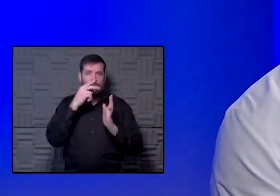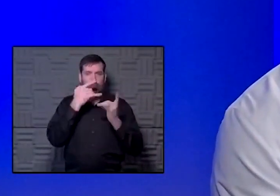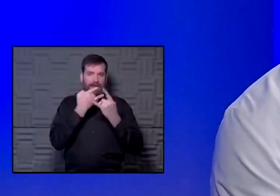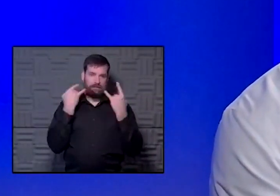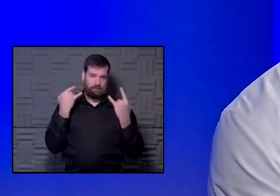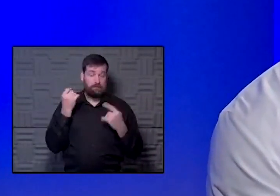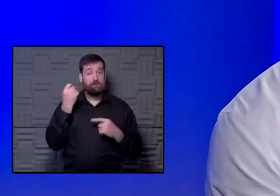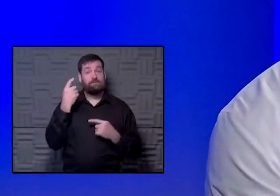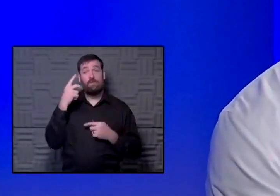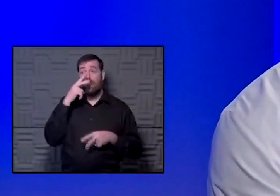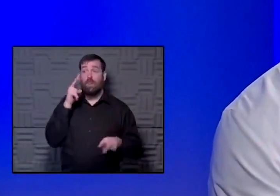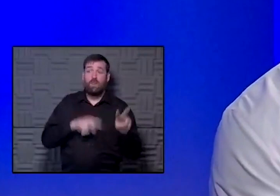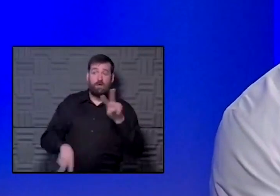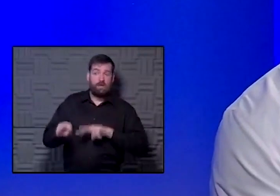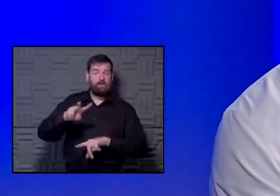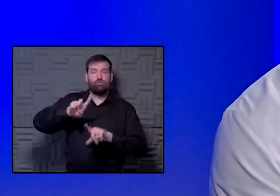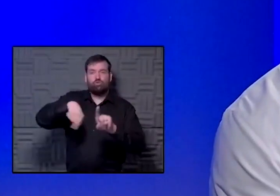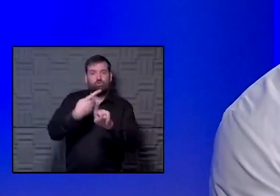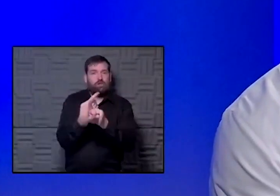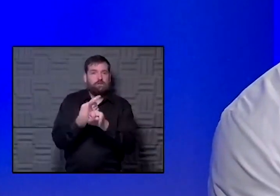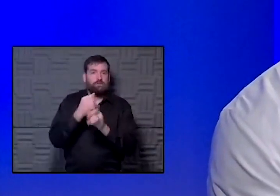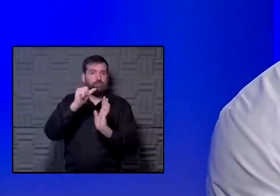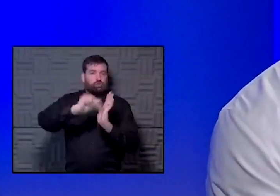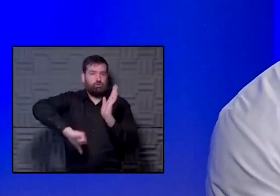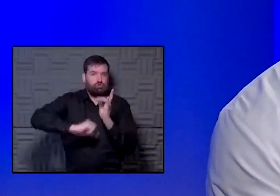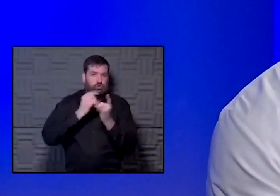at was just a surgical mask